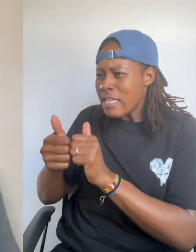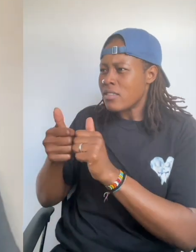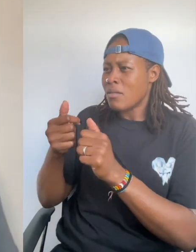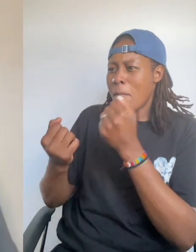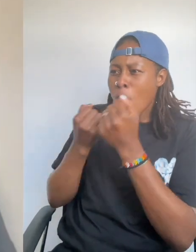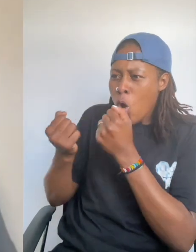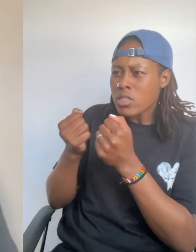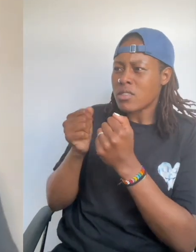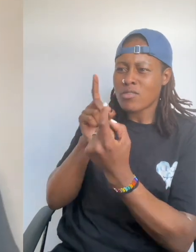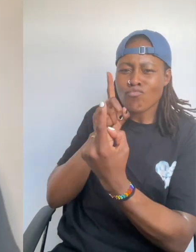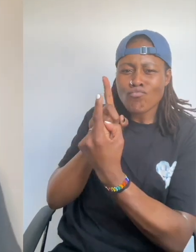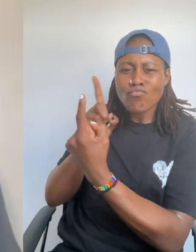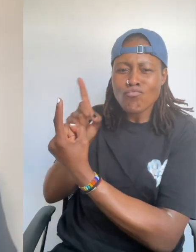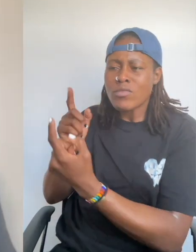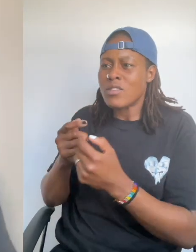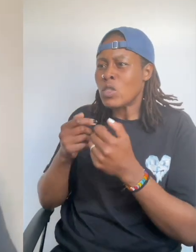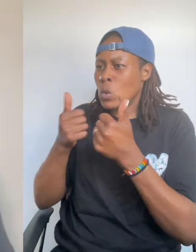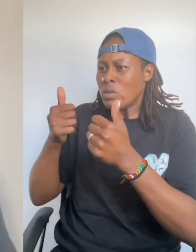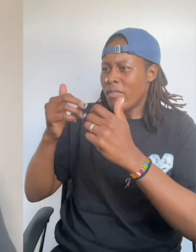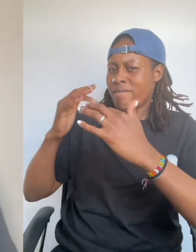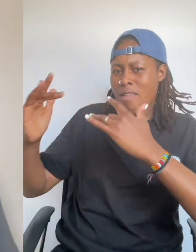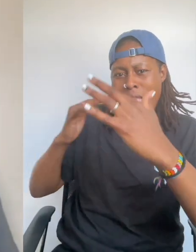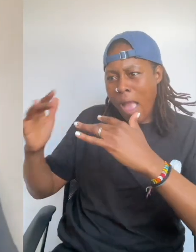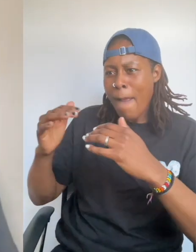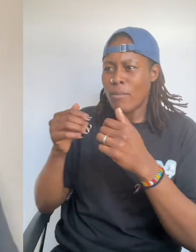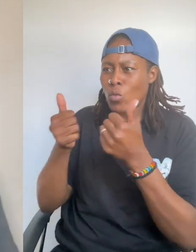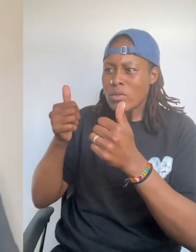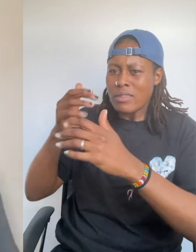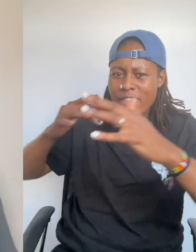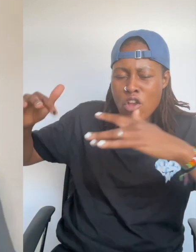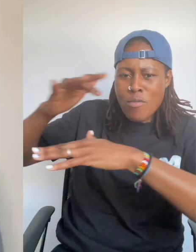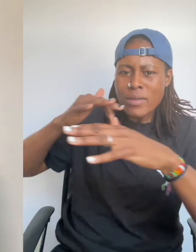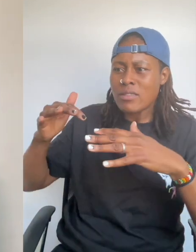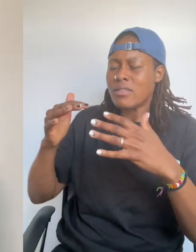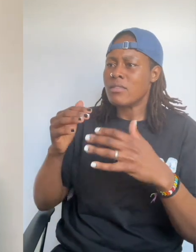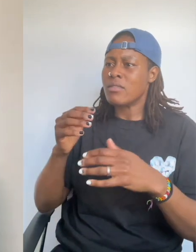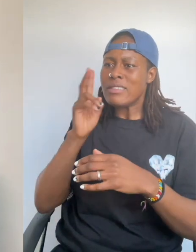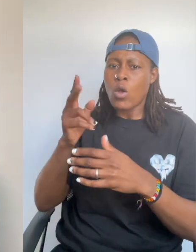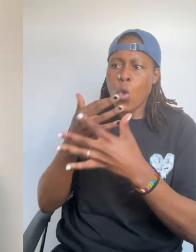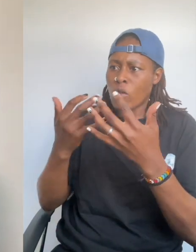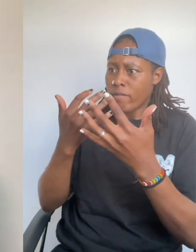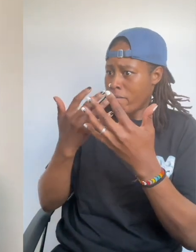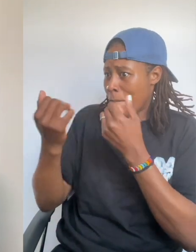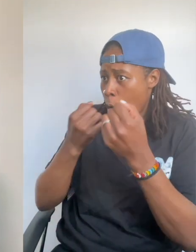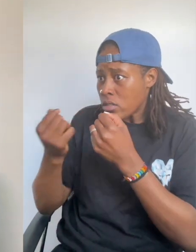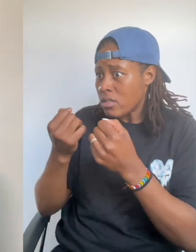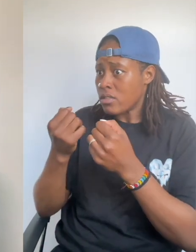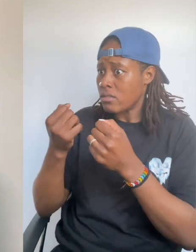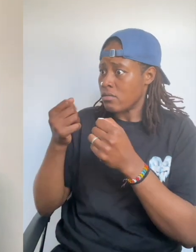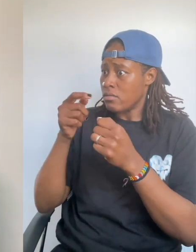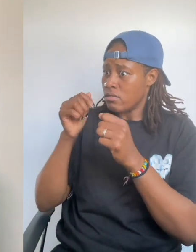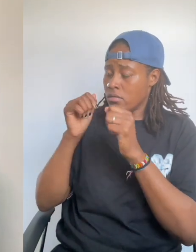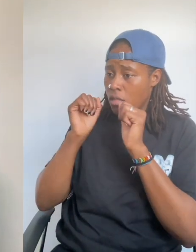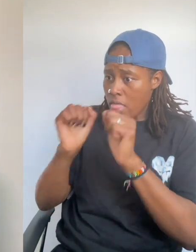other boxers, and it's always a good vibe. It's a good environment. Seeing like other boxers coming up, celebrating them,